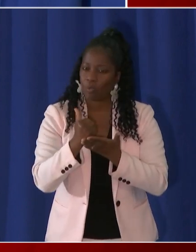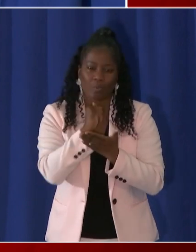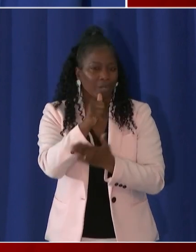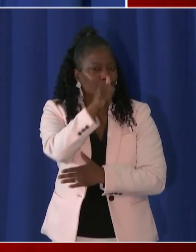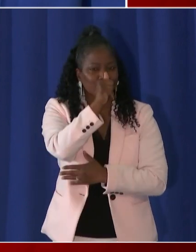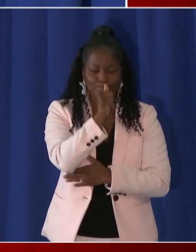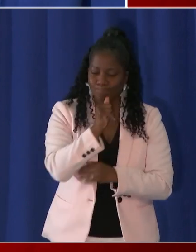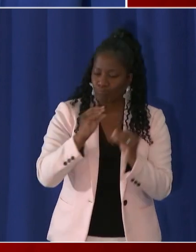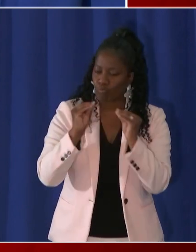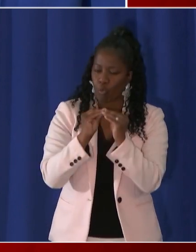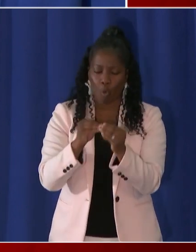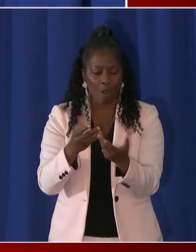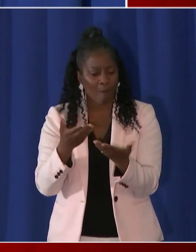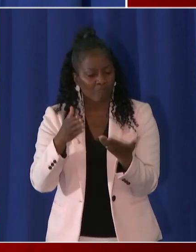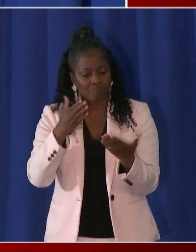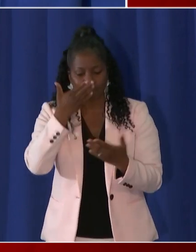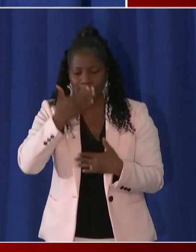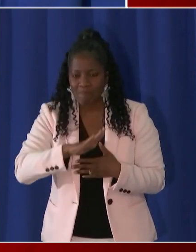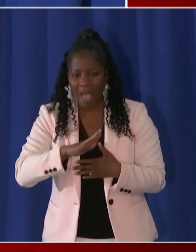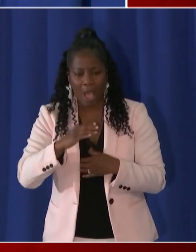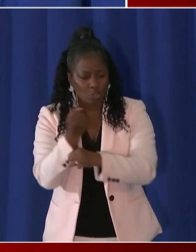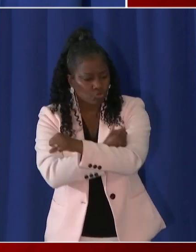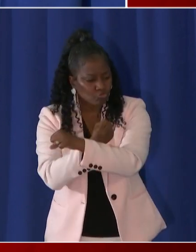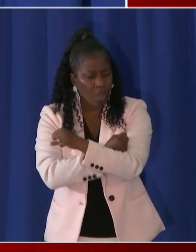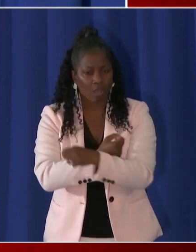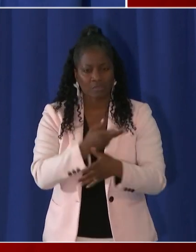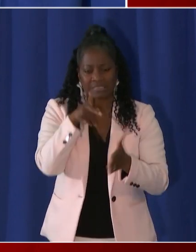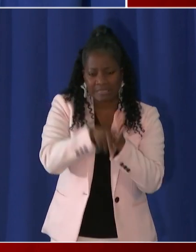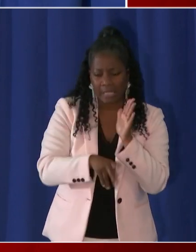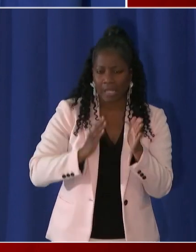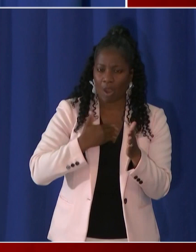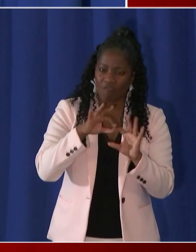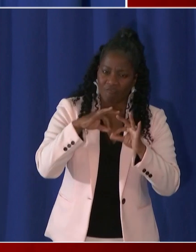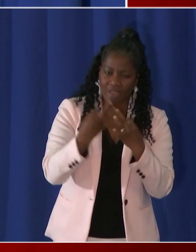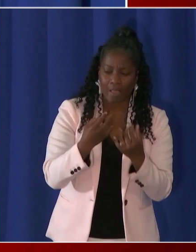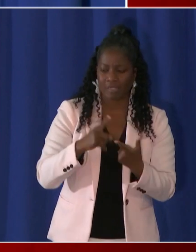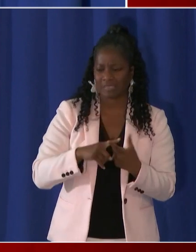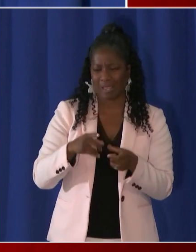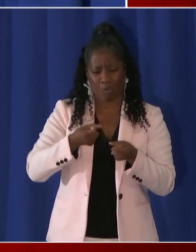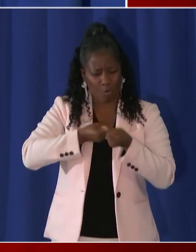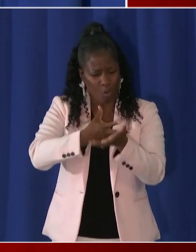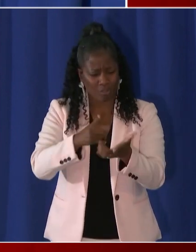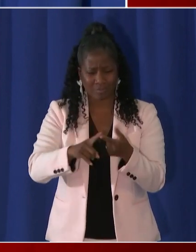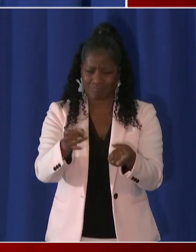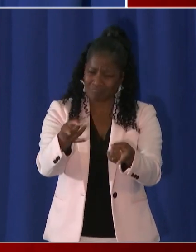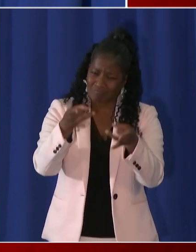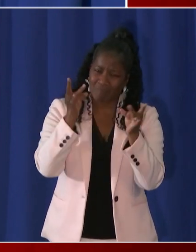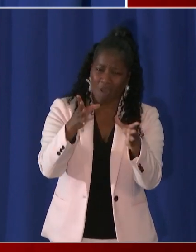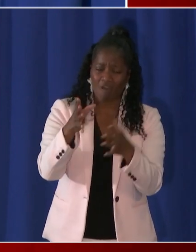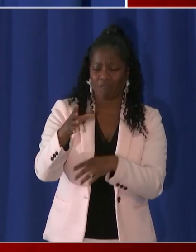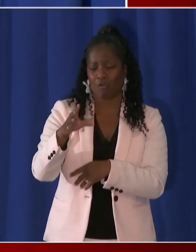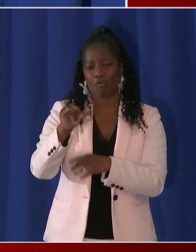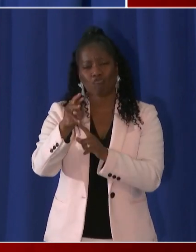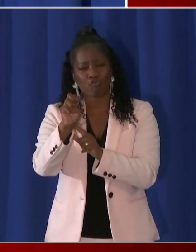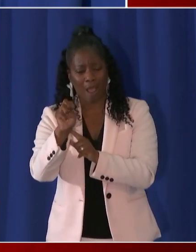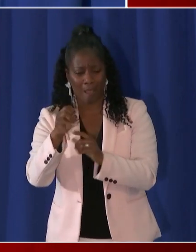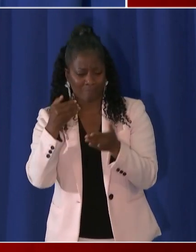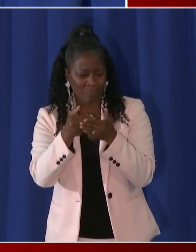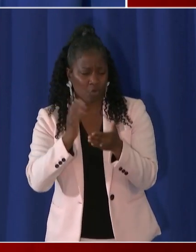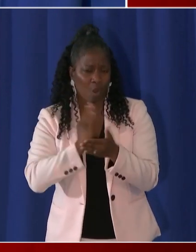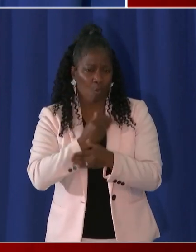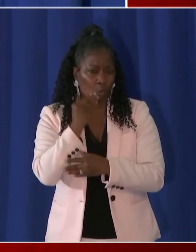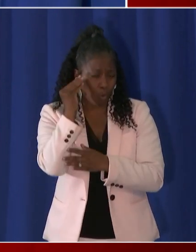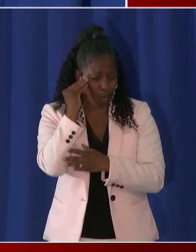deadly drugs being trafficked on our streets, killing our loved ones, and causing reckless violence near our homes. Our homes and communities